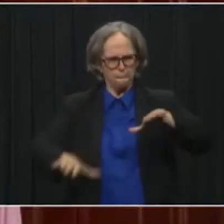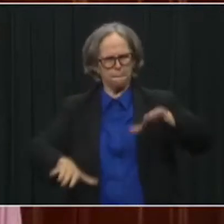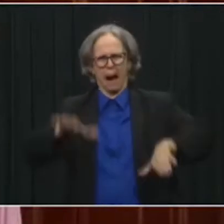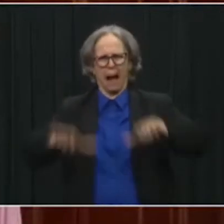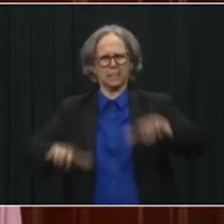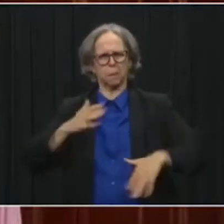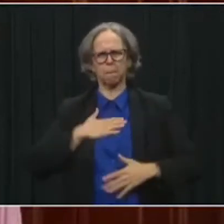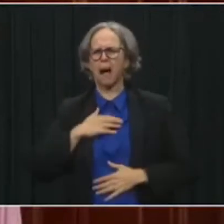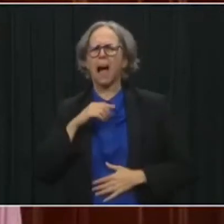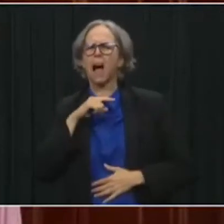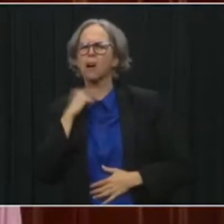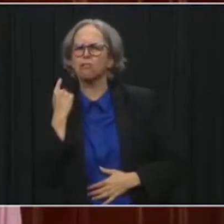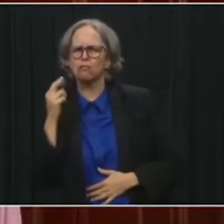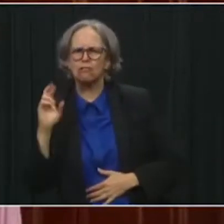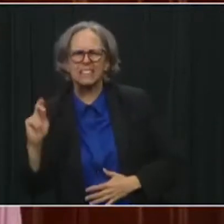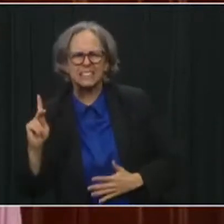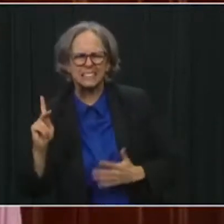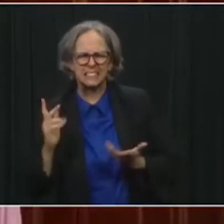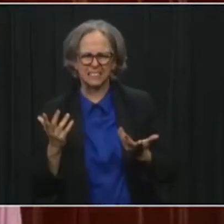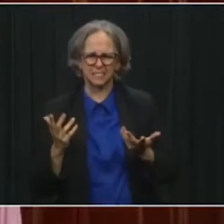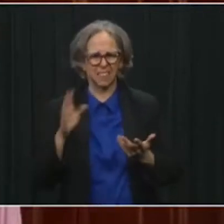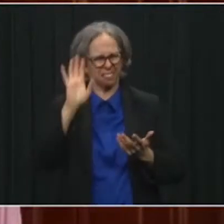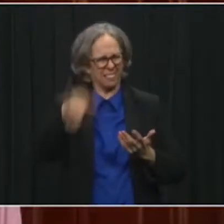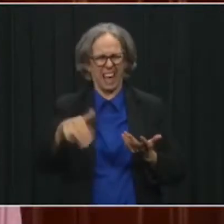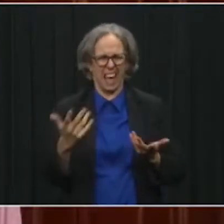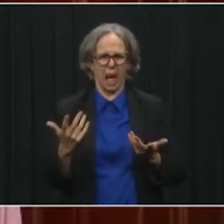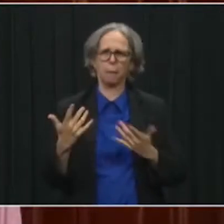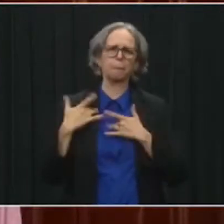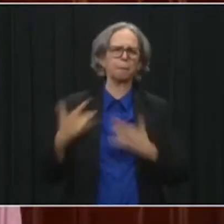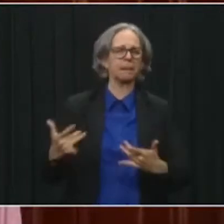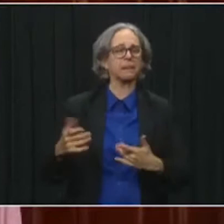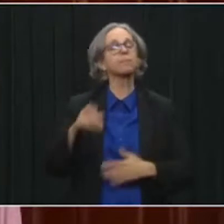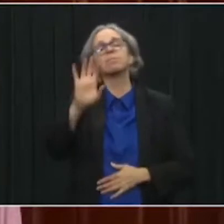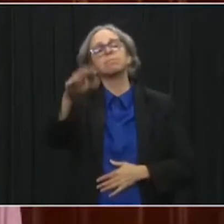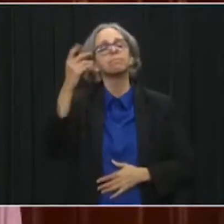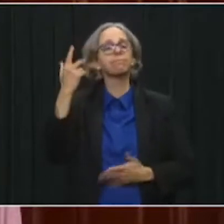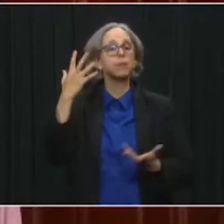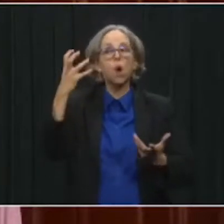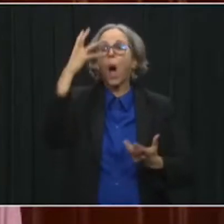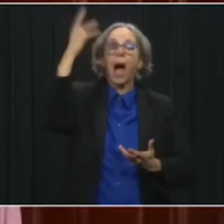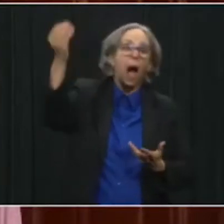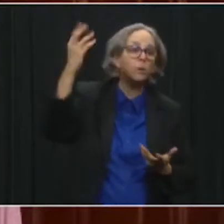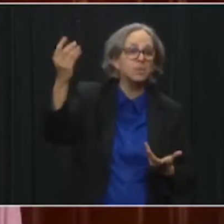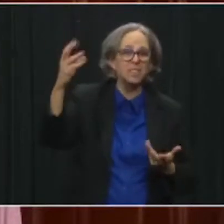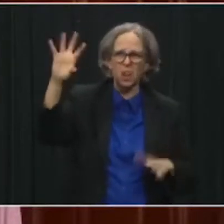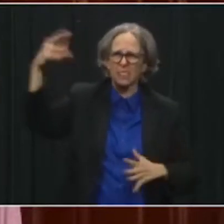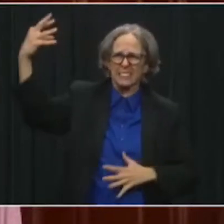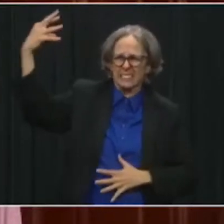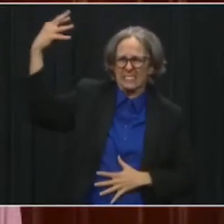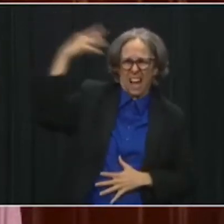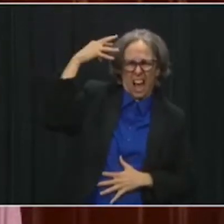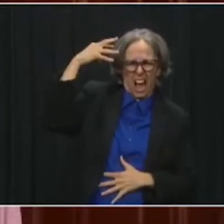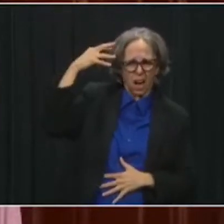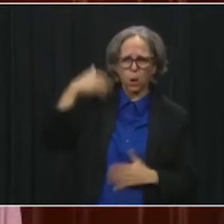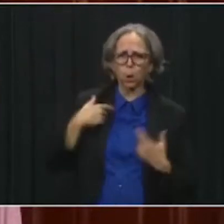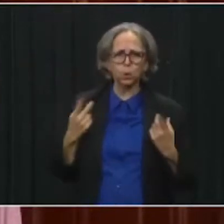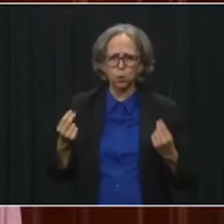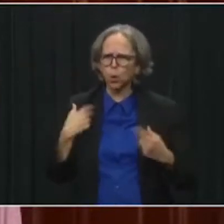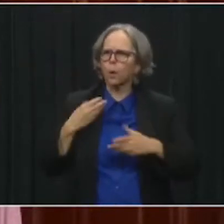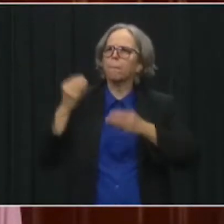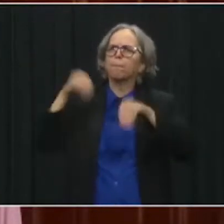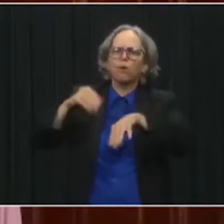out on a sunny day, I'll put on sunscreen, and I might even layer on additional protection in the form of a hat